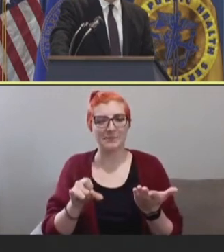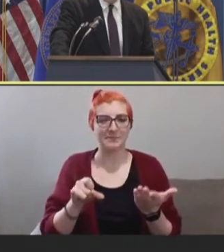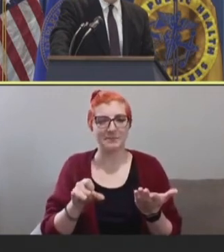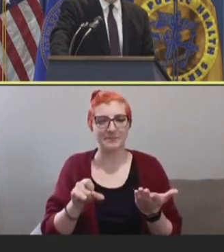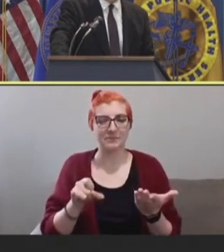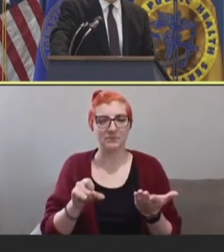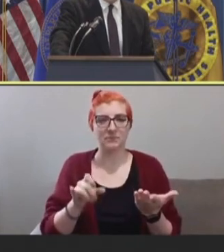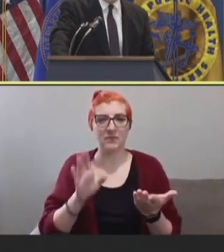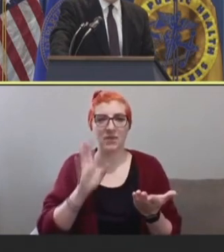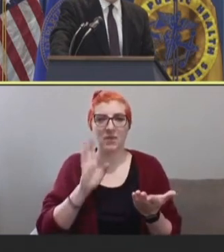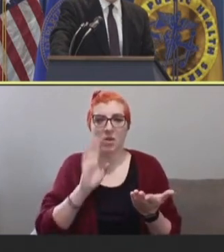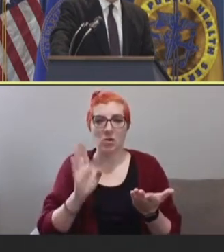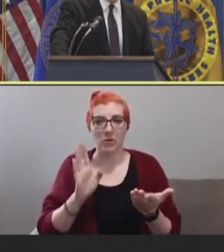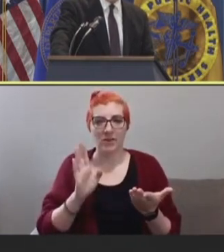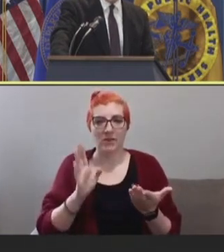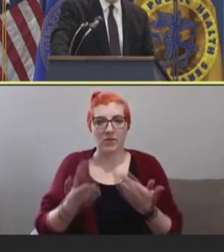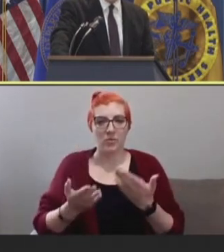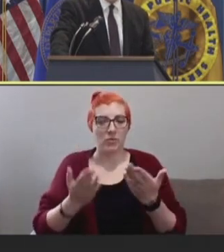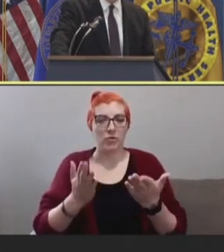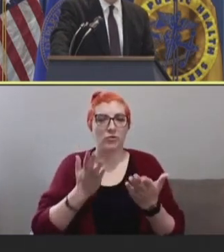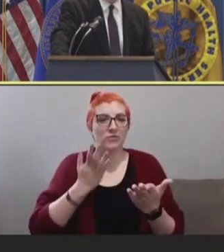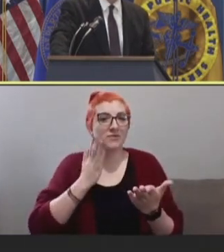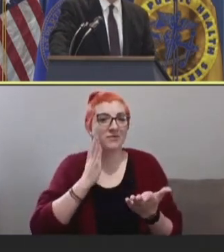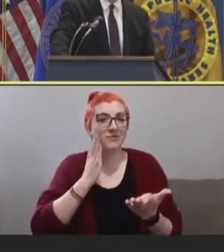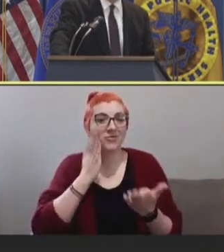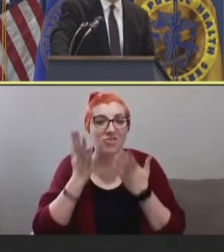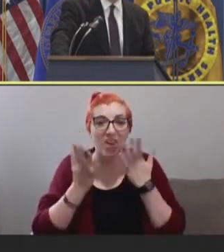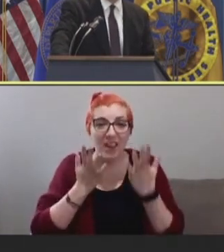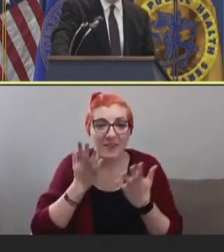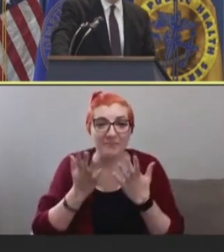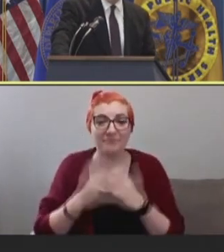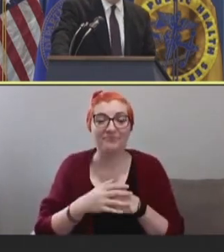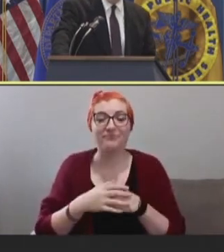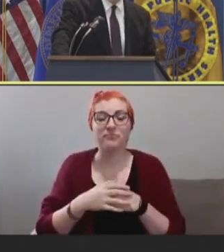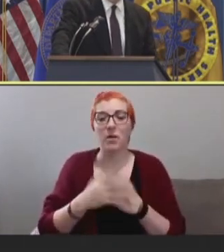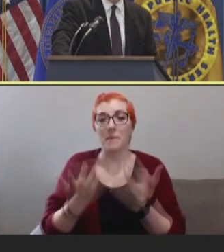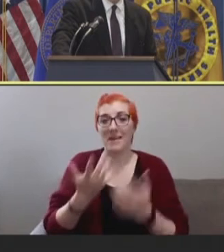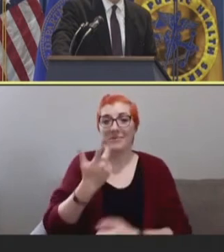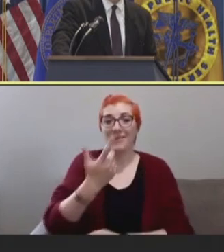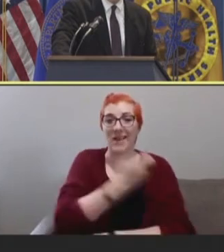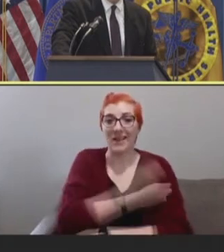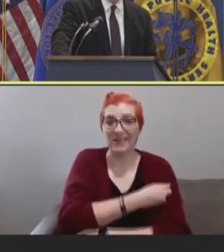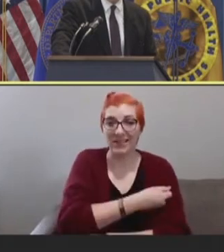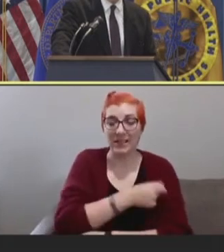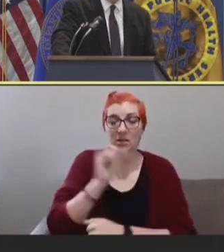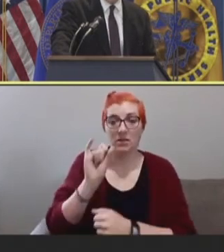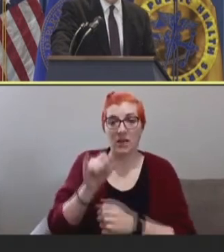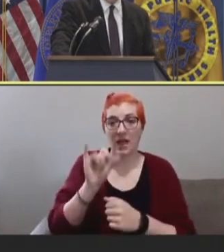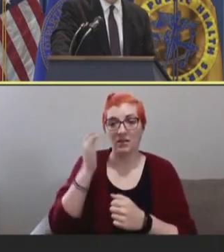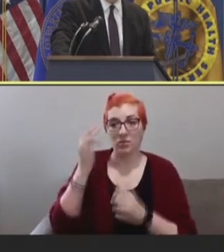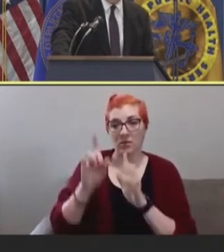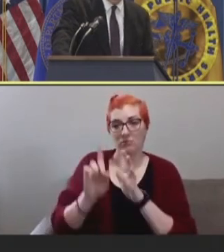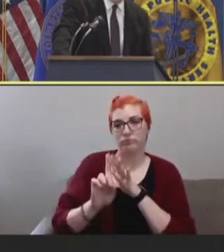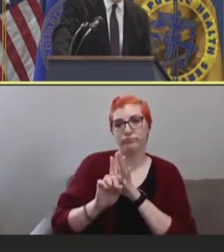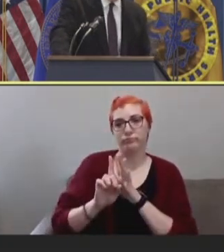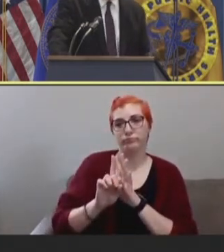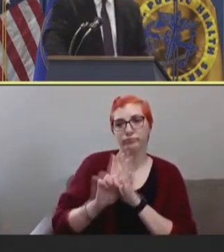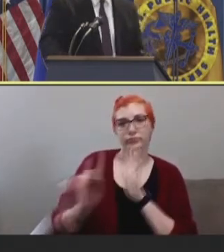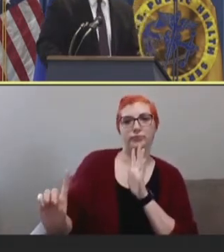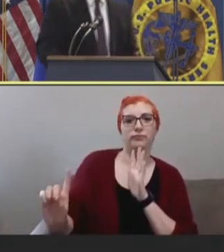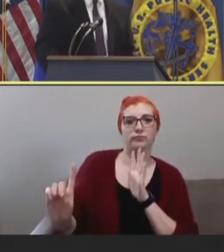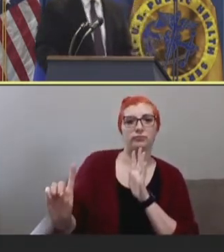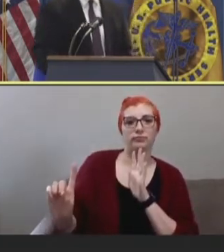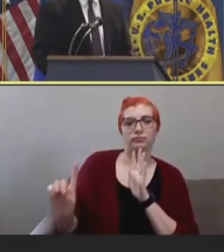produce shame, there are some settings in communities where vaccinating may be the basis for exclusion from social settings.